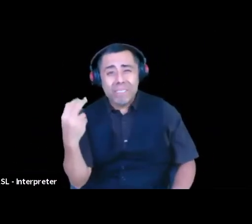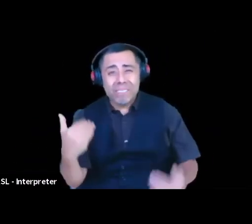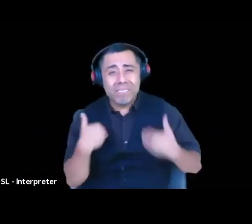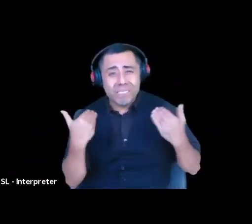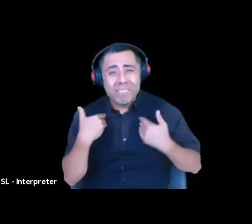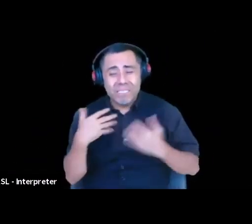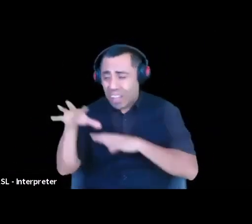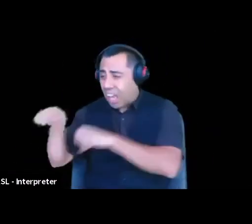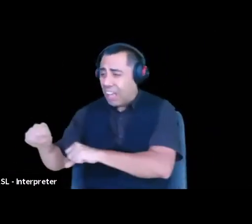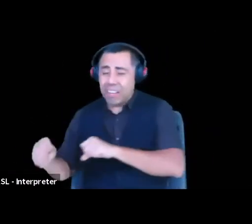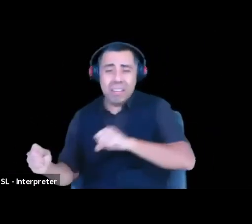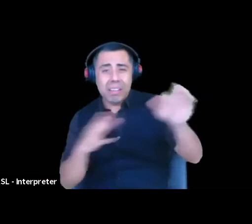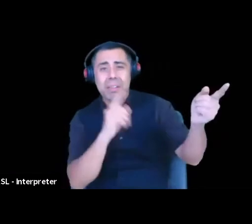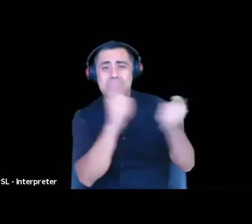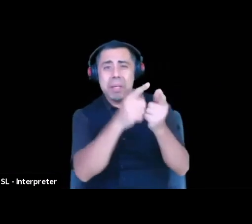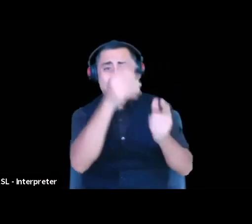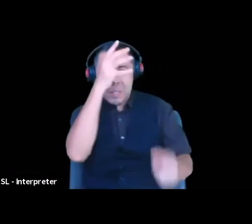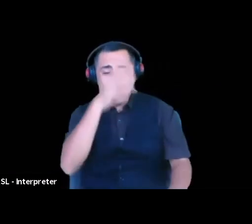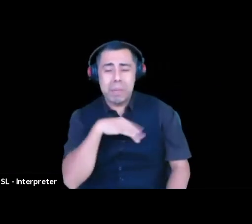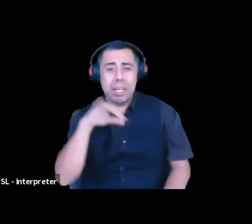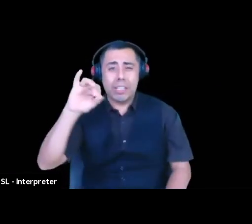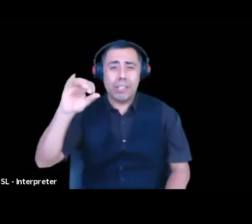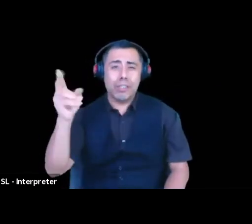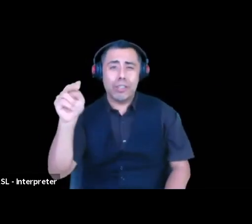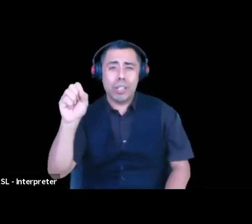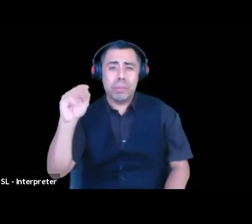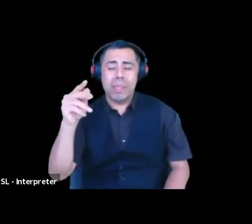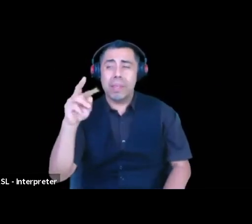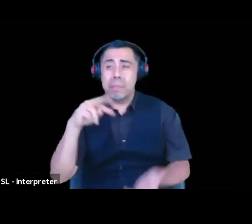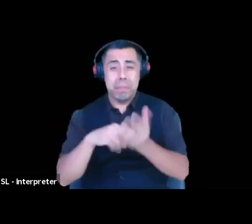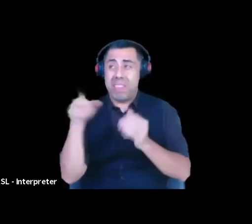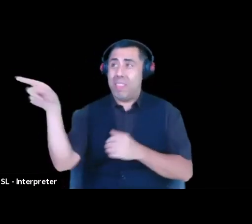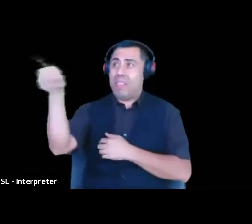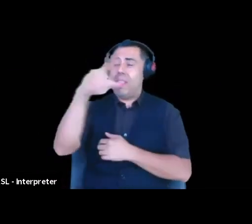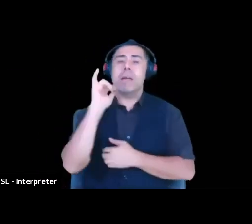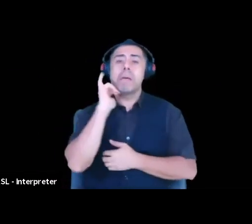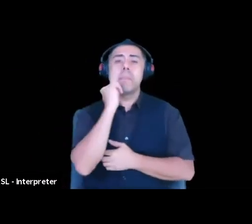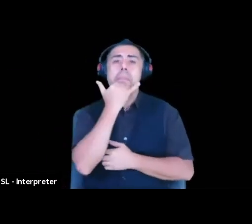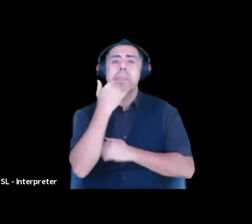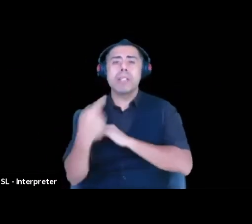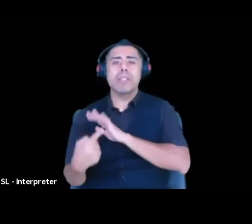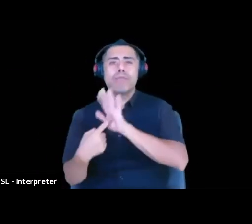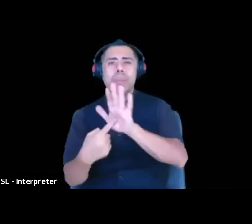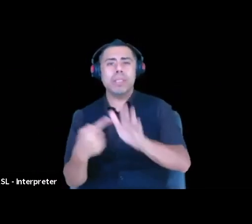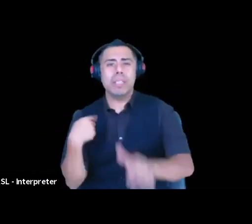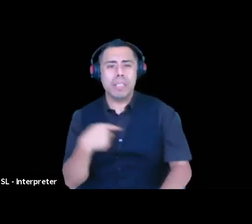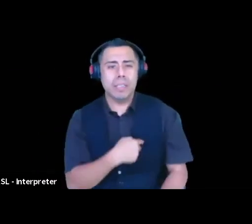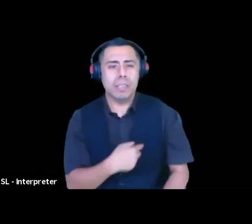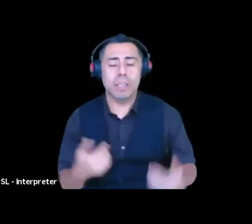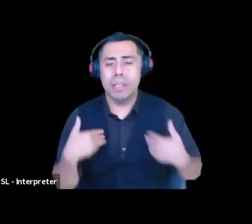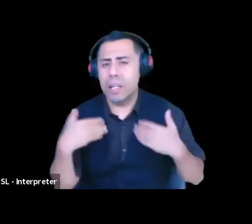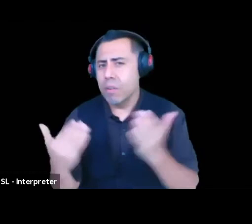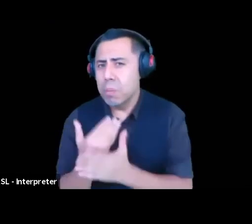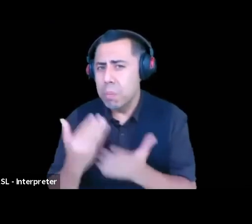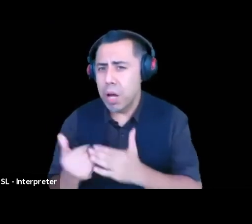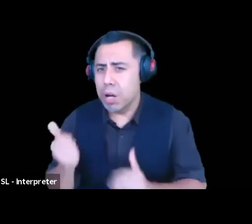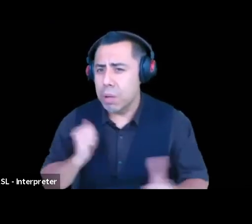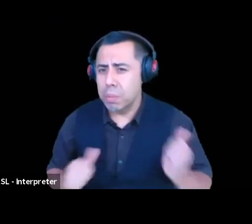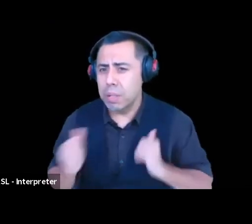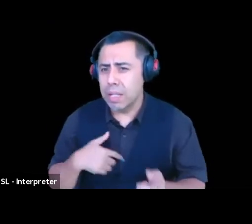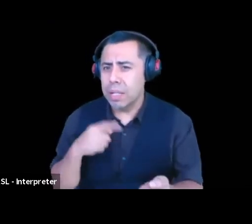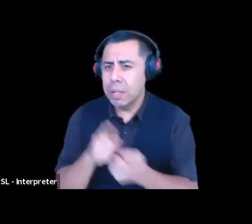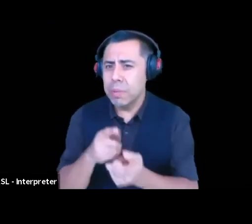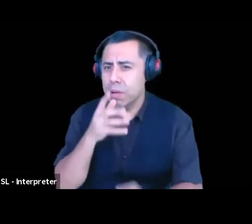just misrepresentation of us. Modern plays, I'm happy to announce, like I met Delana Studi. She has her play, And So